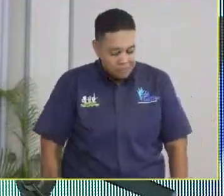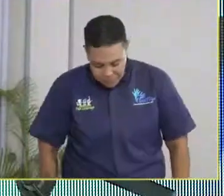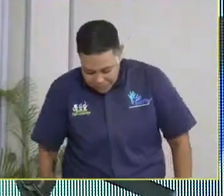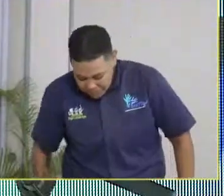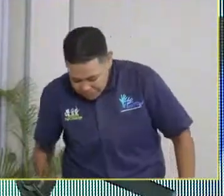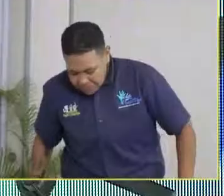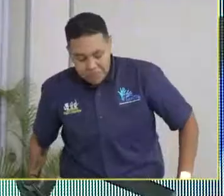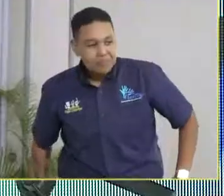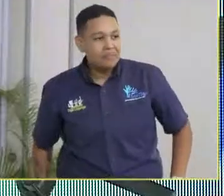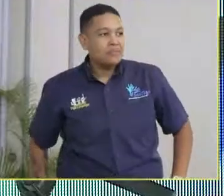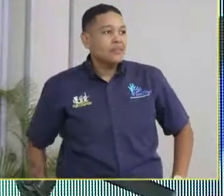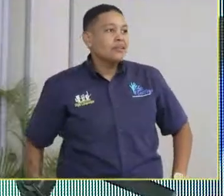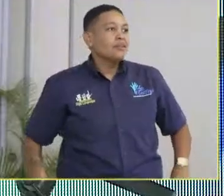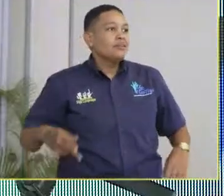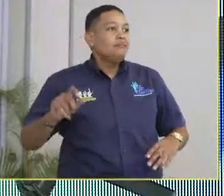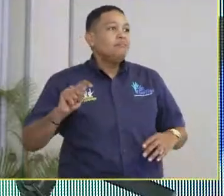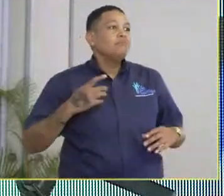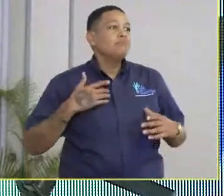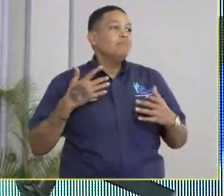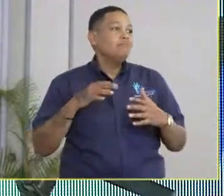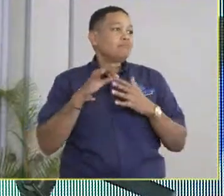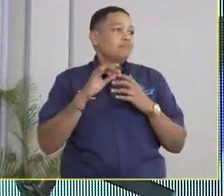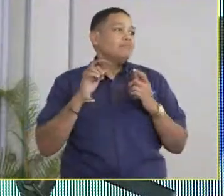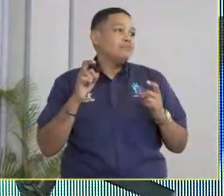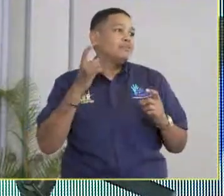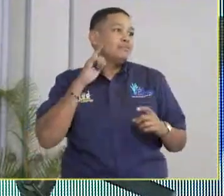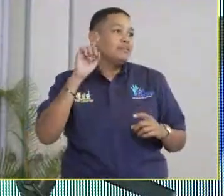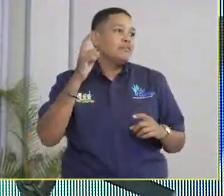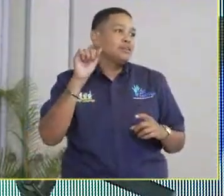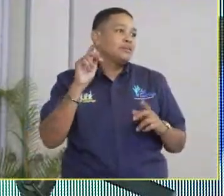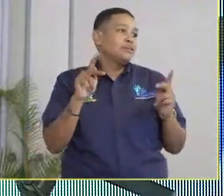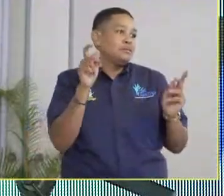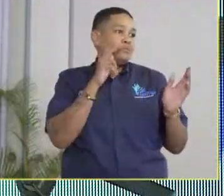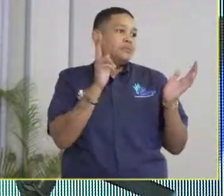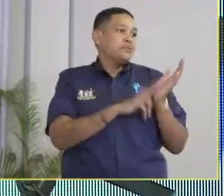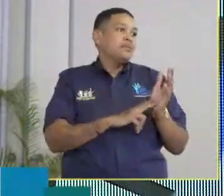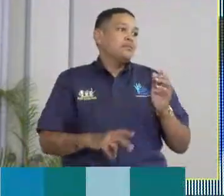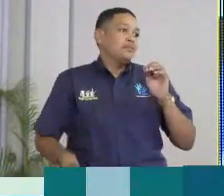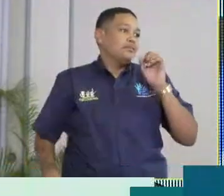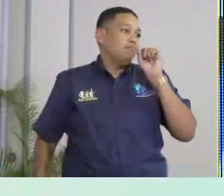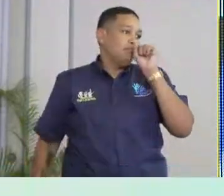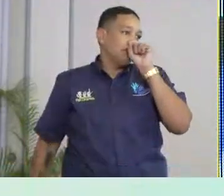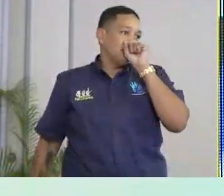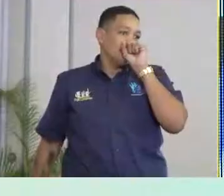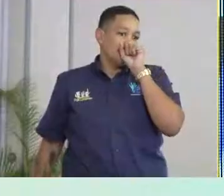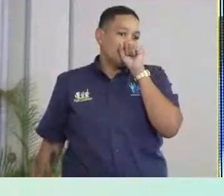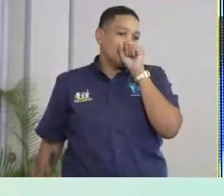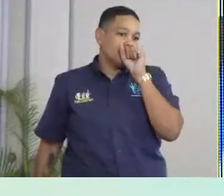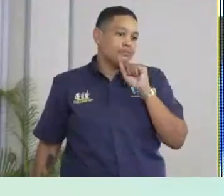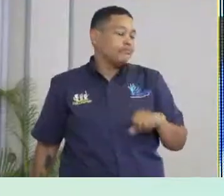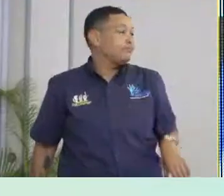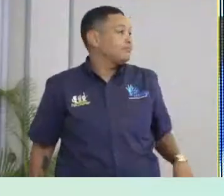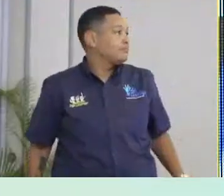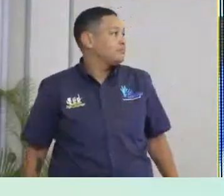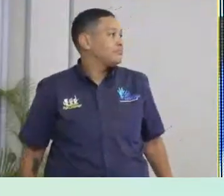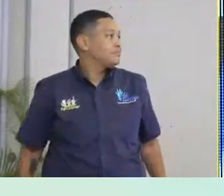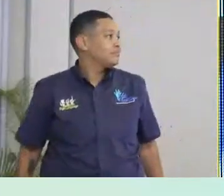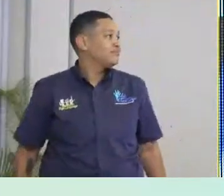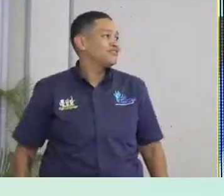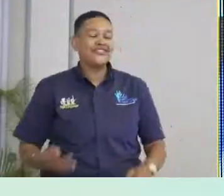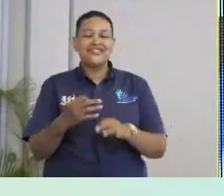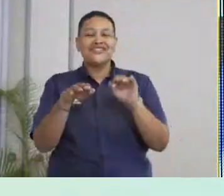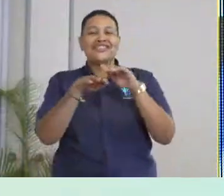P.S., can we have a special prize for the first 20 persons who sign up? You get free access